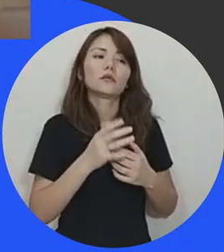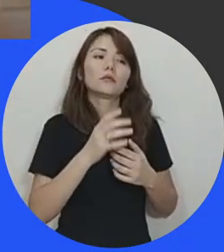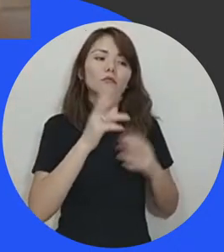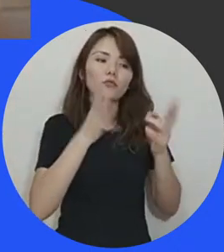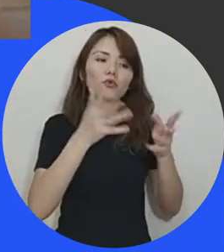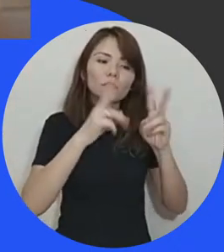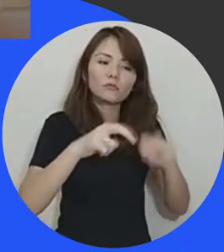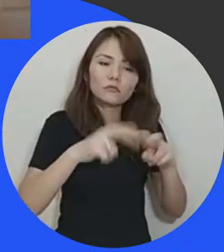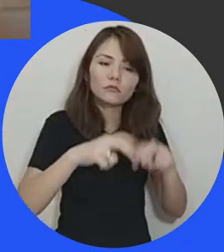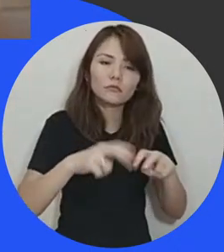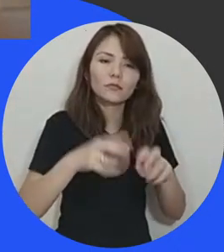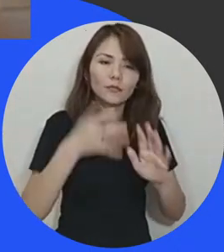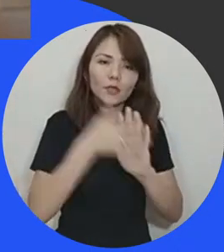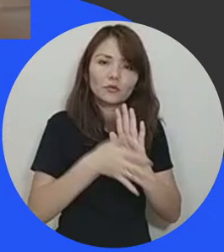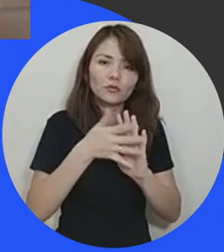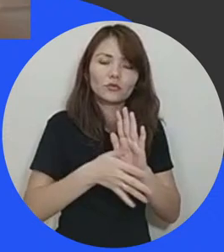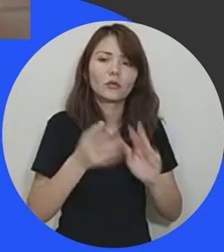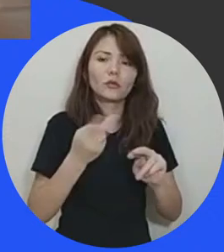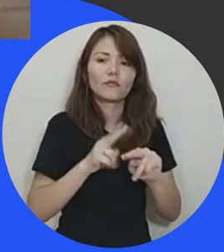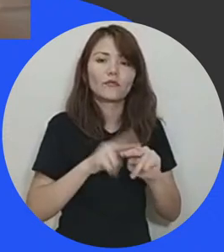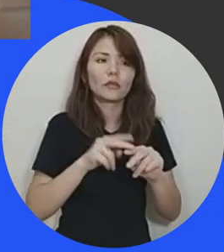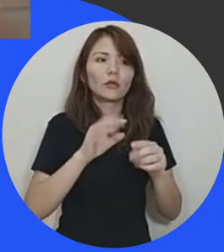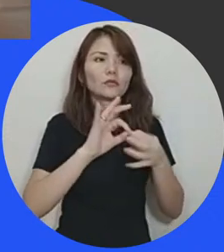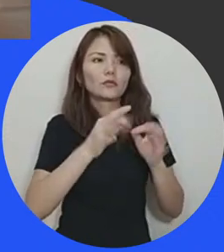severe outcomes.